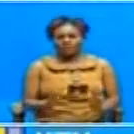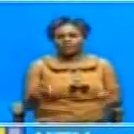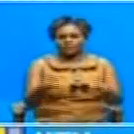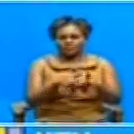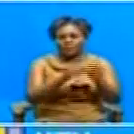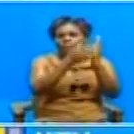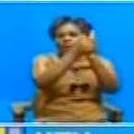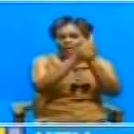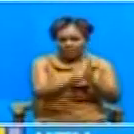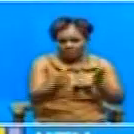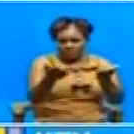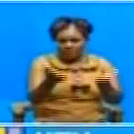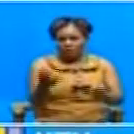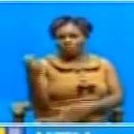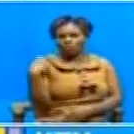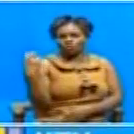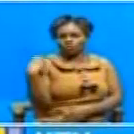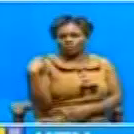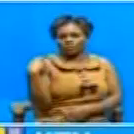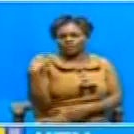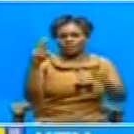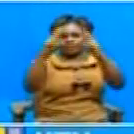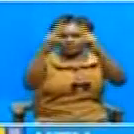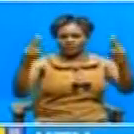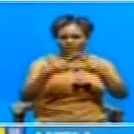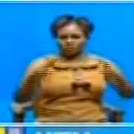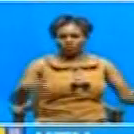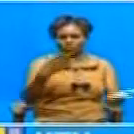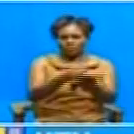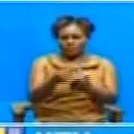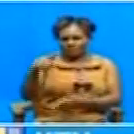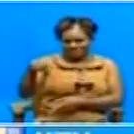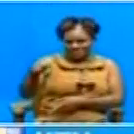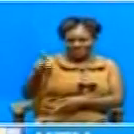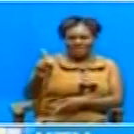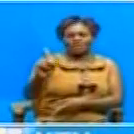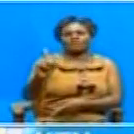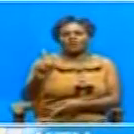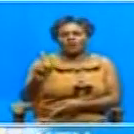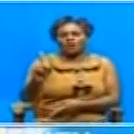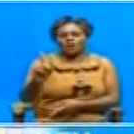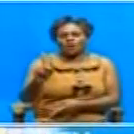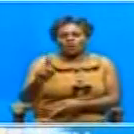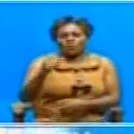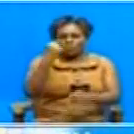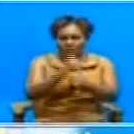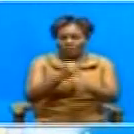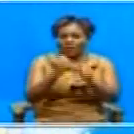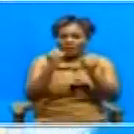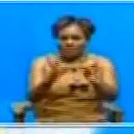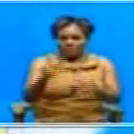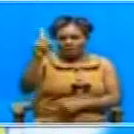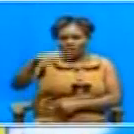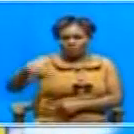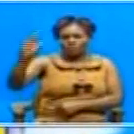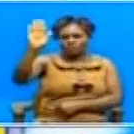and currently consulting for the International Monetary Fund, Ngugi will have to hit the ground running if approved by